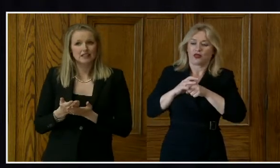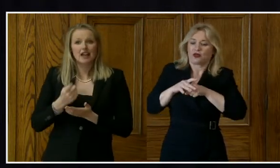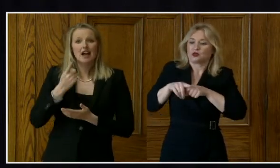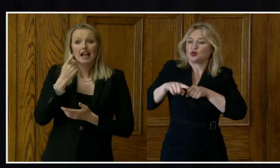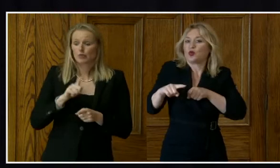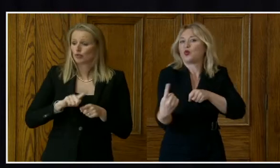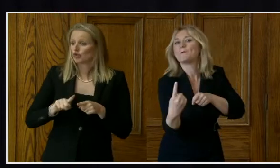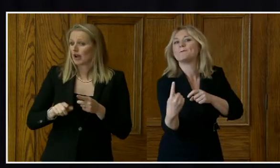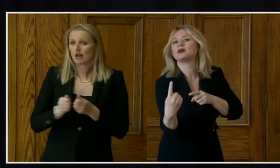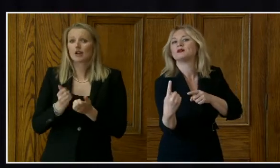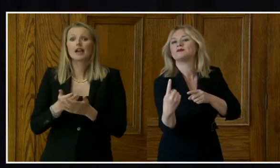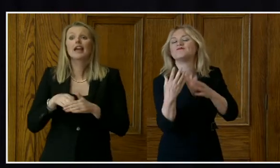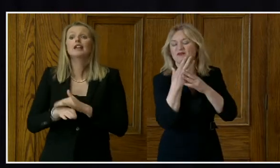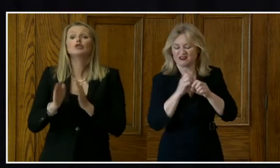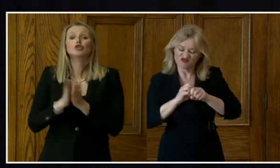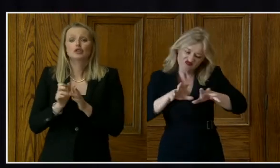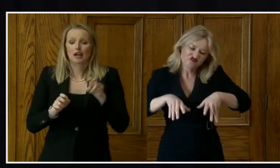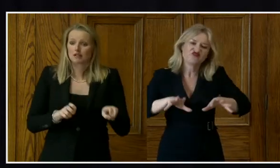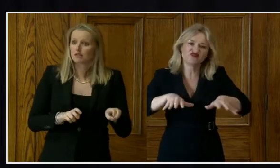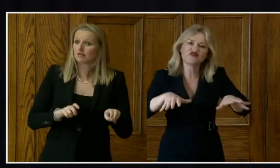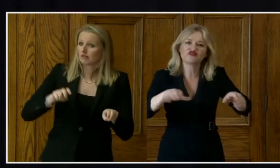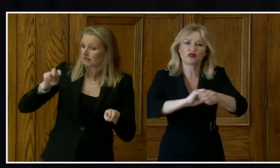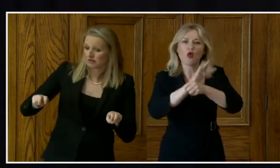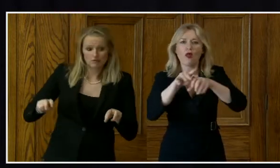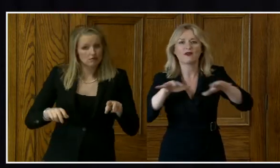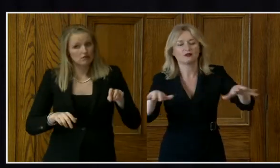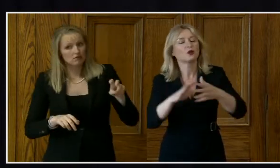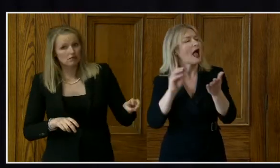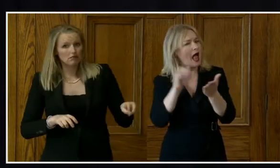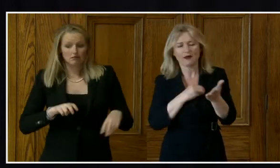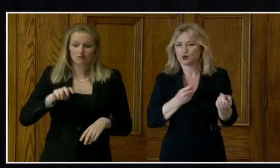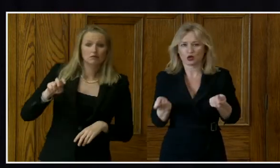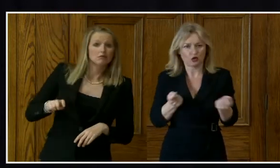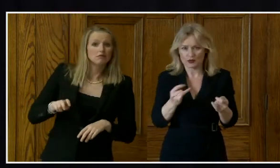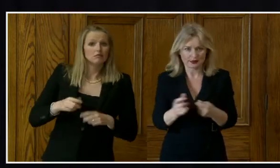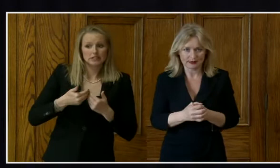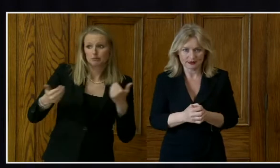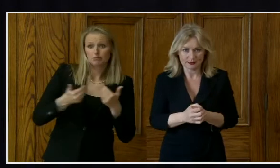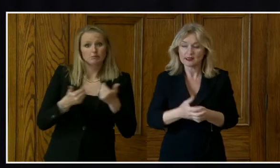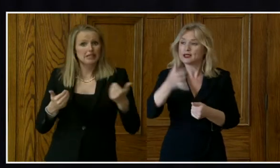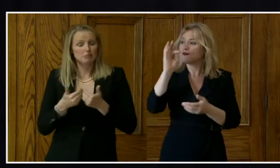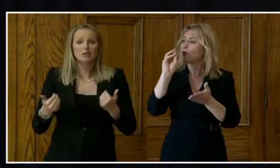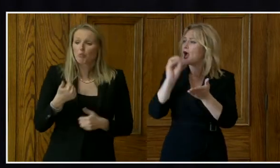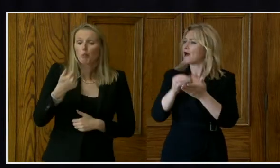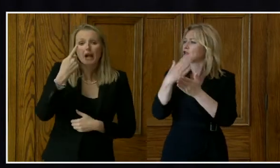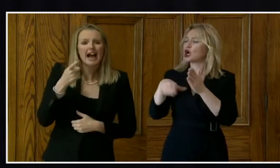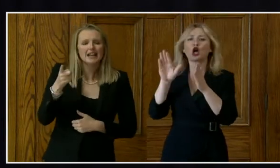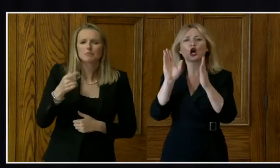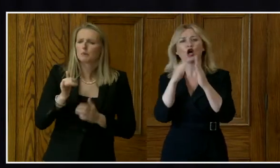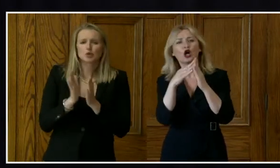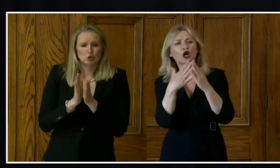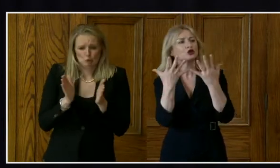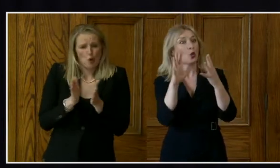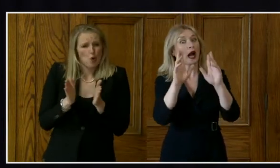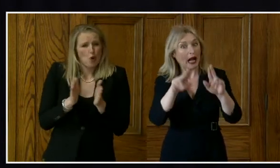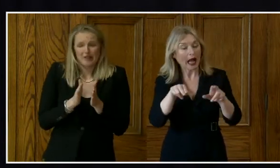know, social distancing, can we do it? That's a reasonable question to ask. If you have a church where you can't facilitate social distancing and people